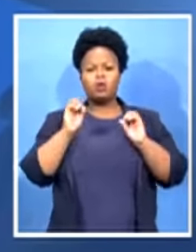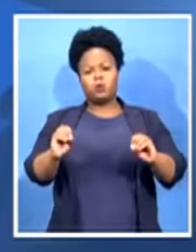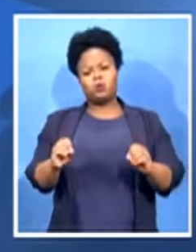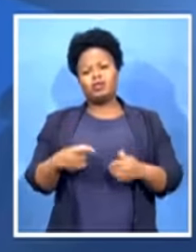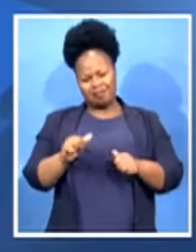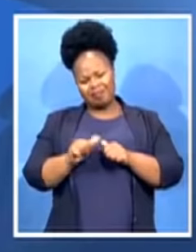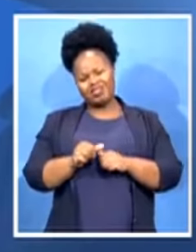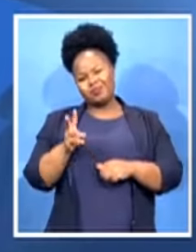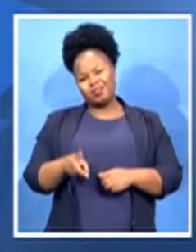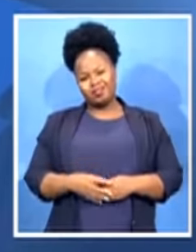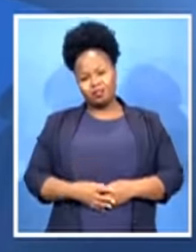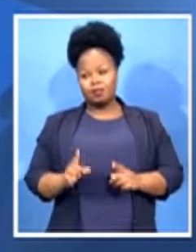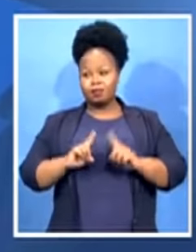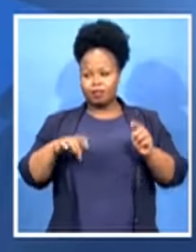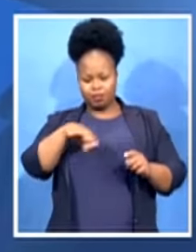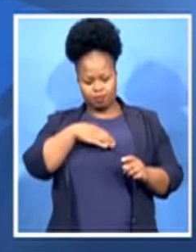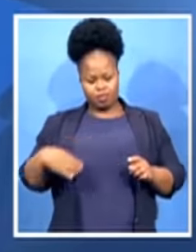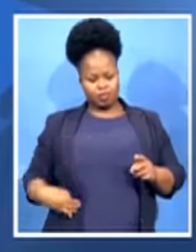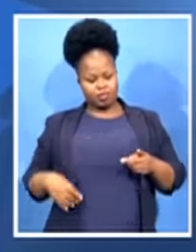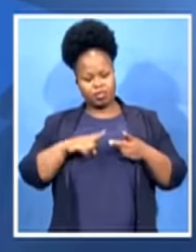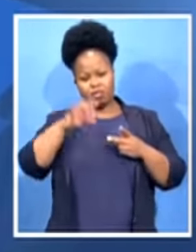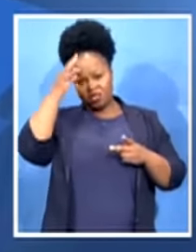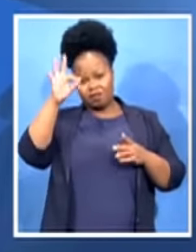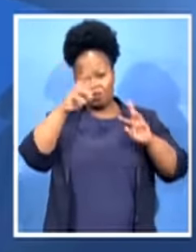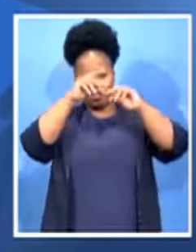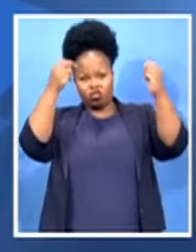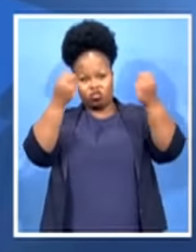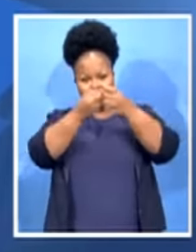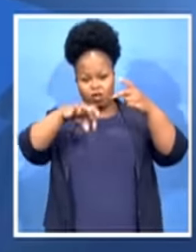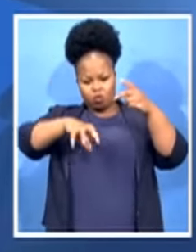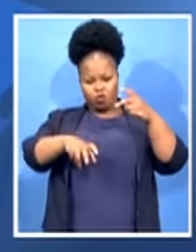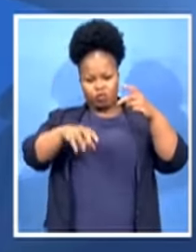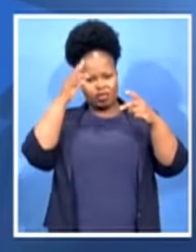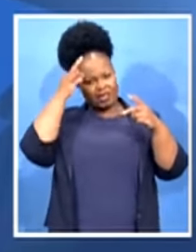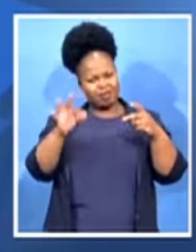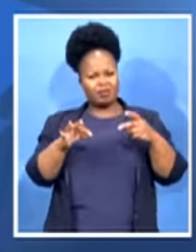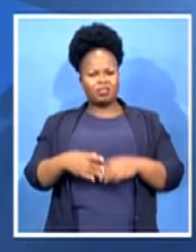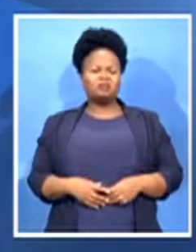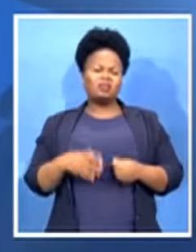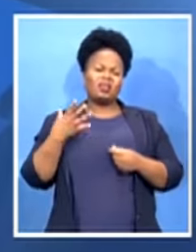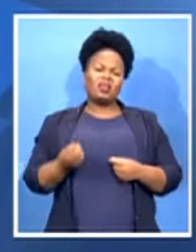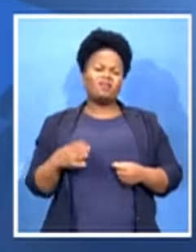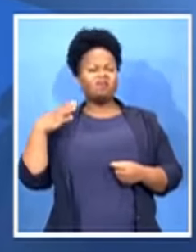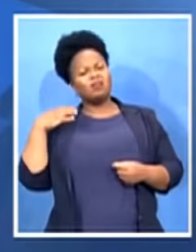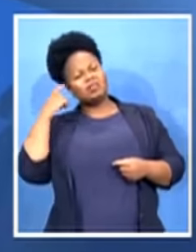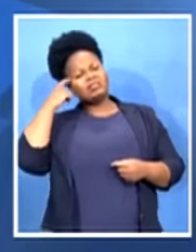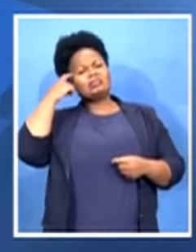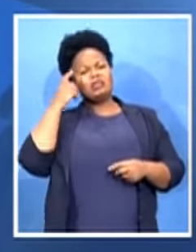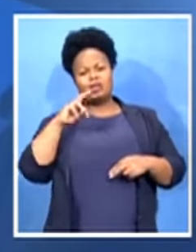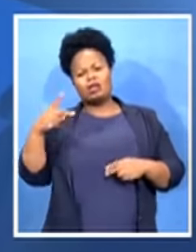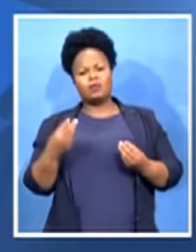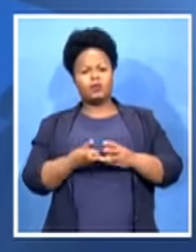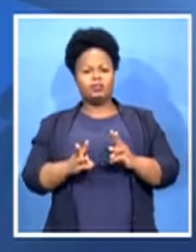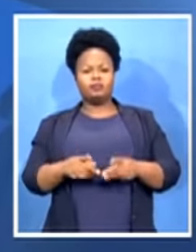the government nationally and the government provincially have a lot of other things to consider for them to be able to say, do we go back